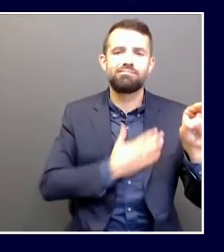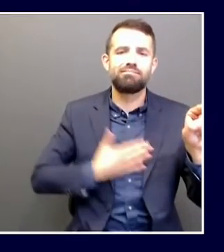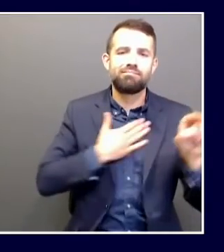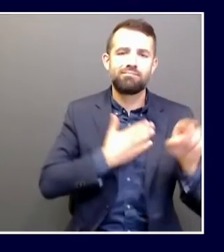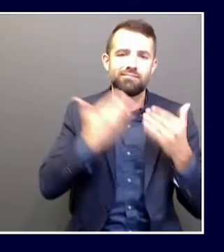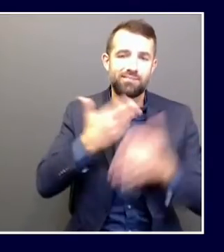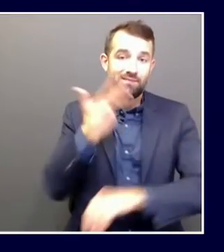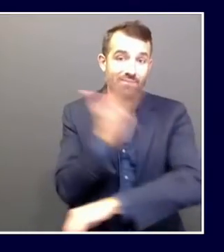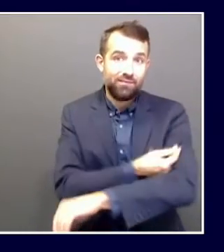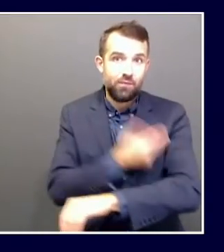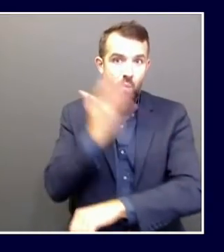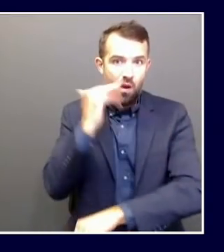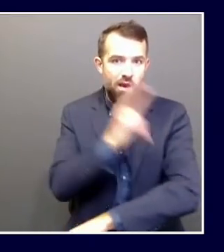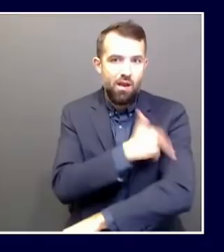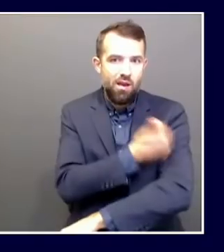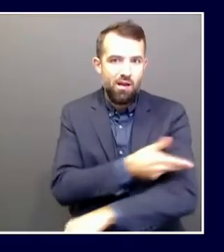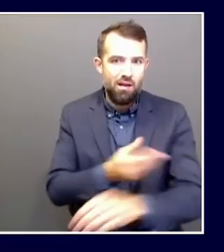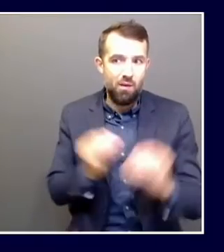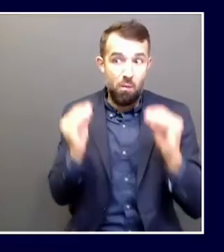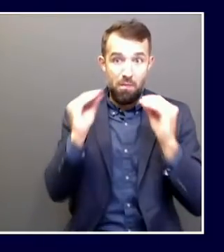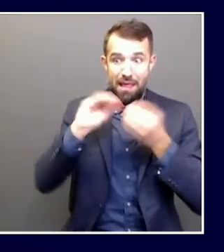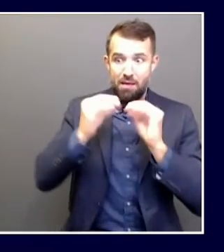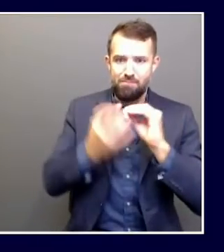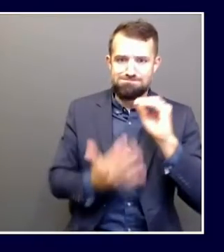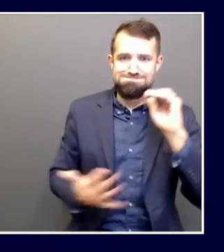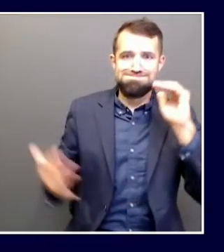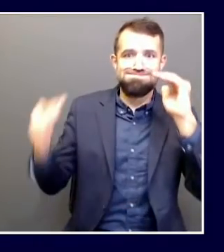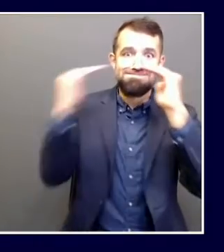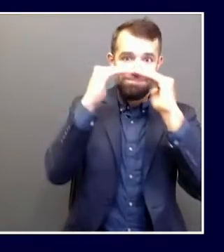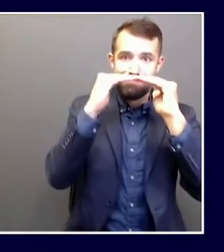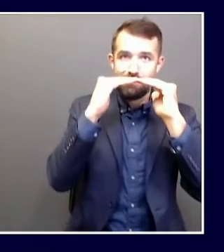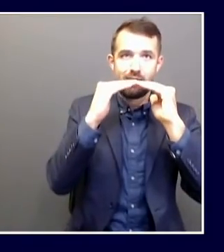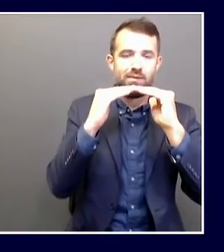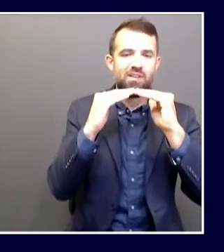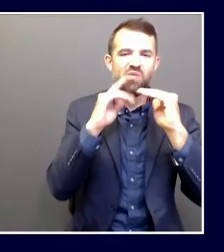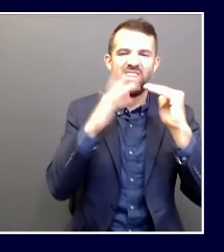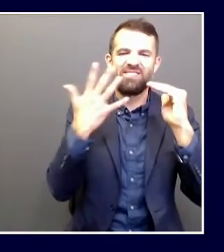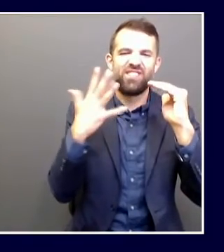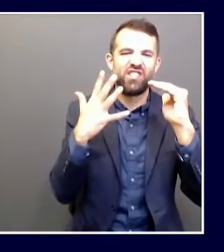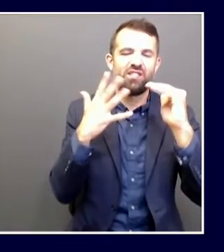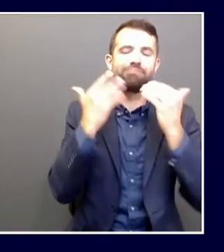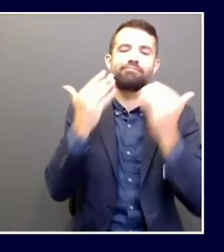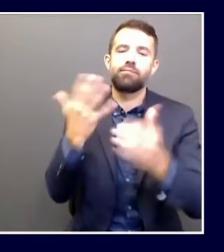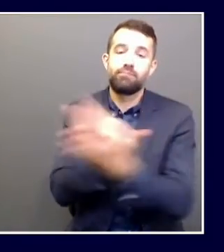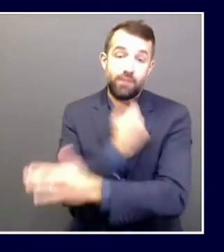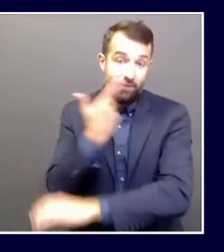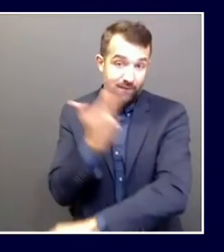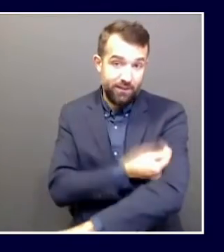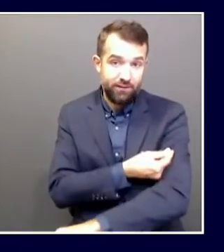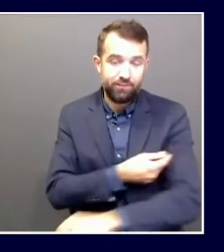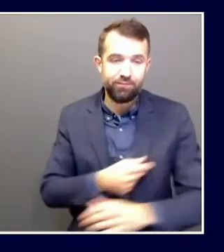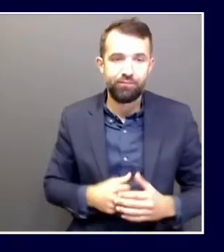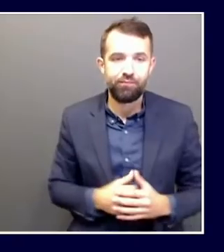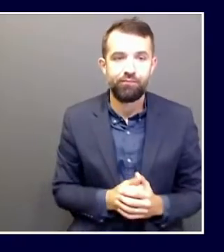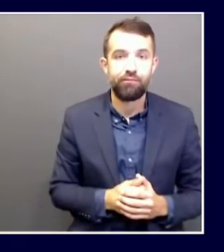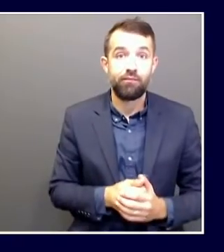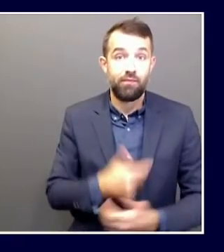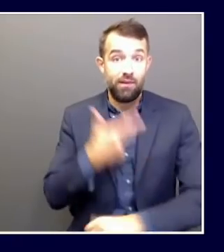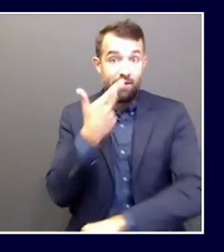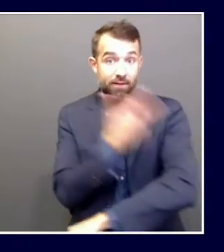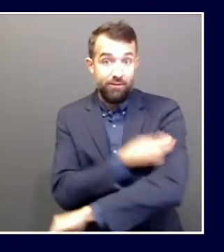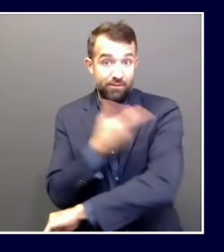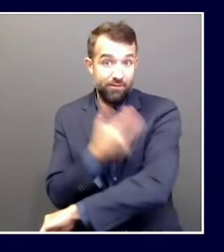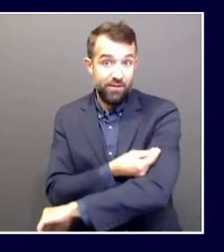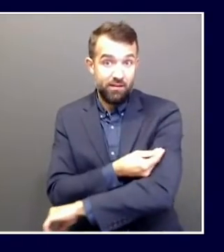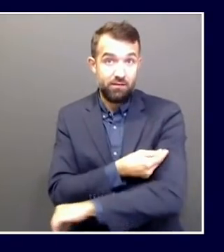safe, is to go get vaccinated. I'm going to come back to vaccines and particularly boosters in just a